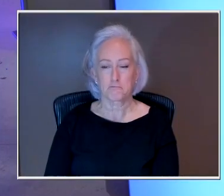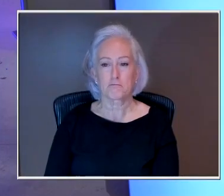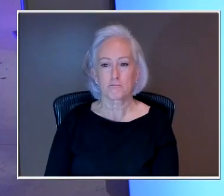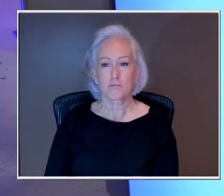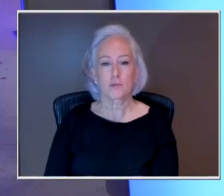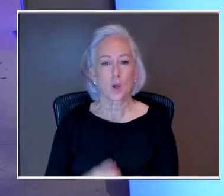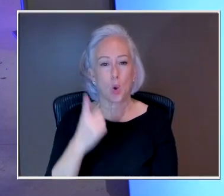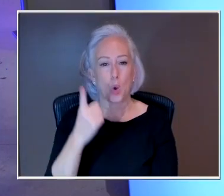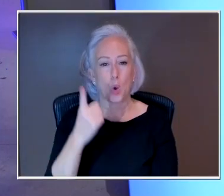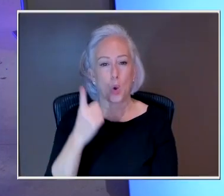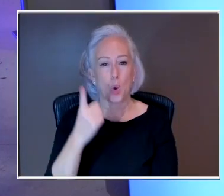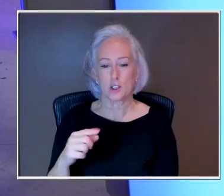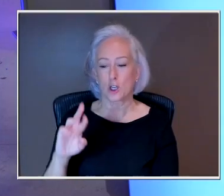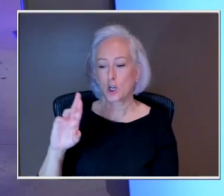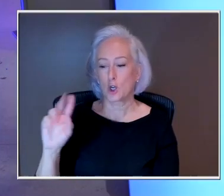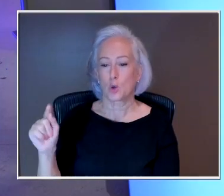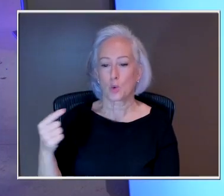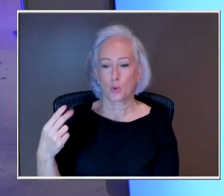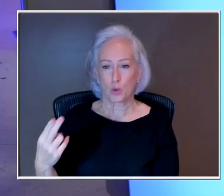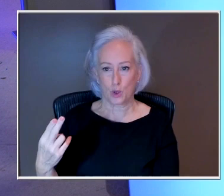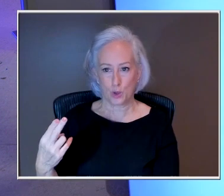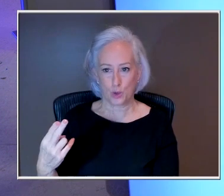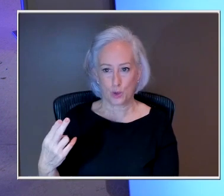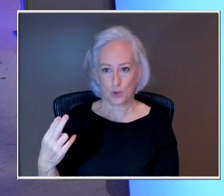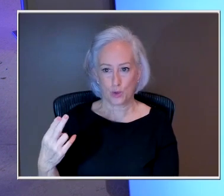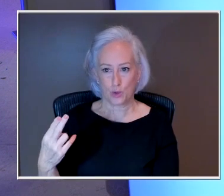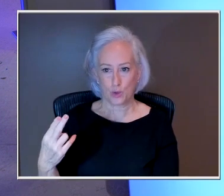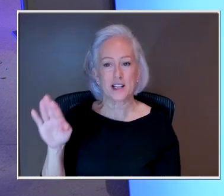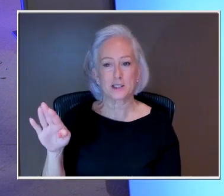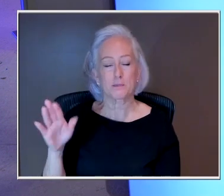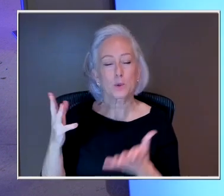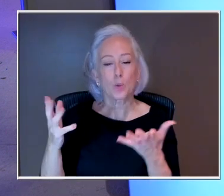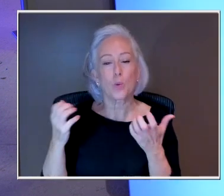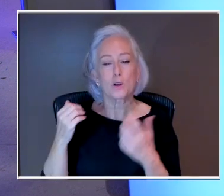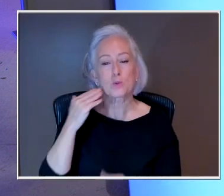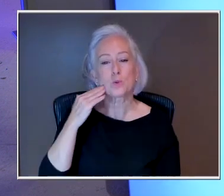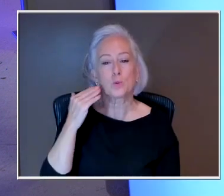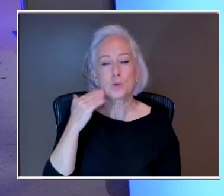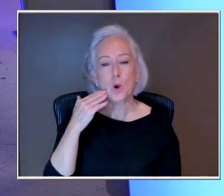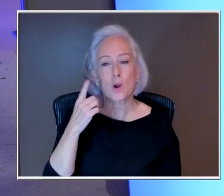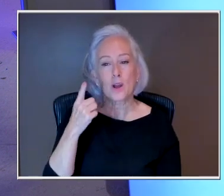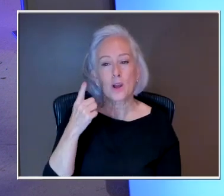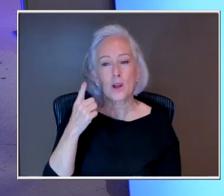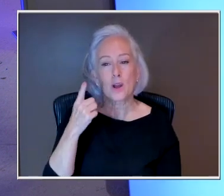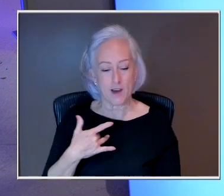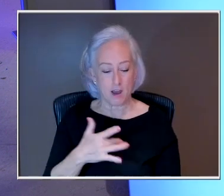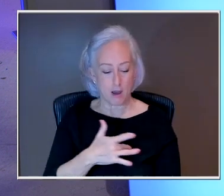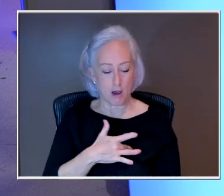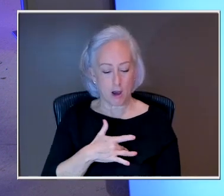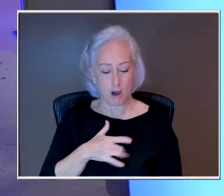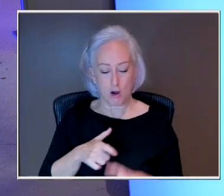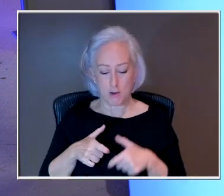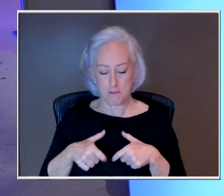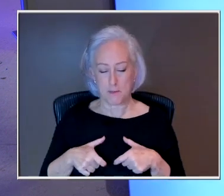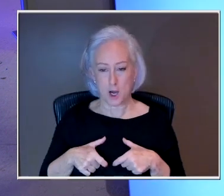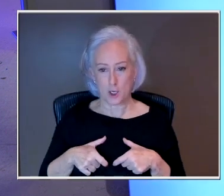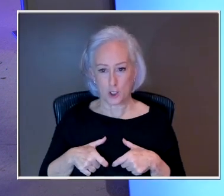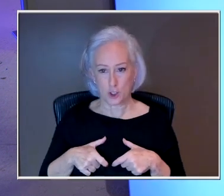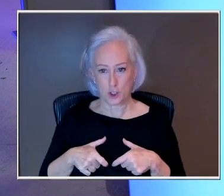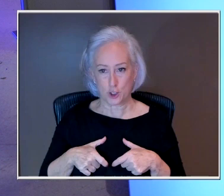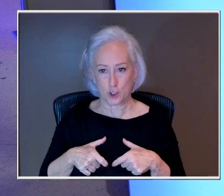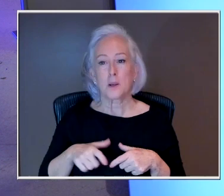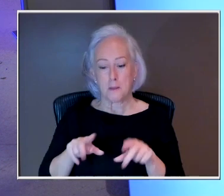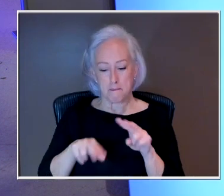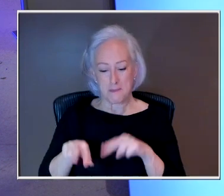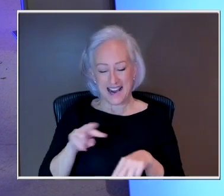question. Ruth Ellen, another Facebook viewer, wants to know if you wear a heart monitor for a month, will it indicate if you